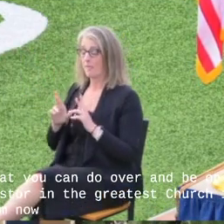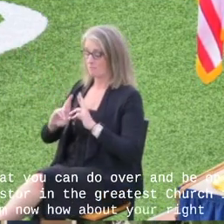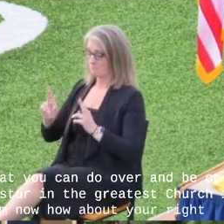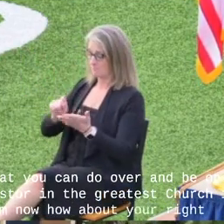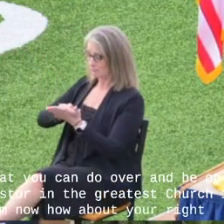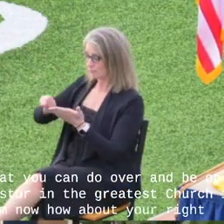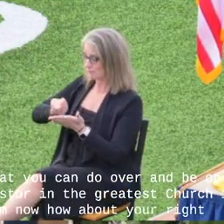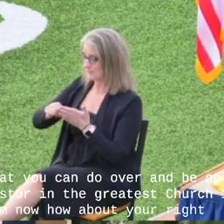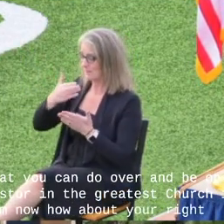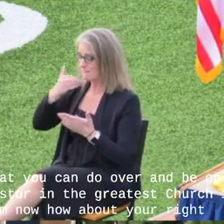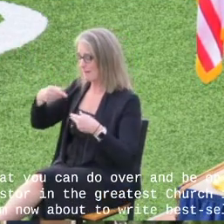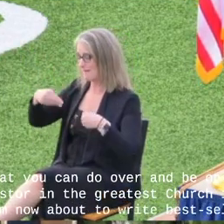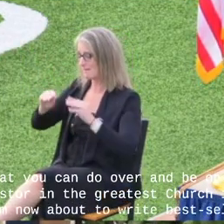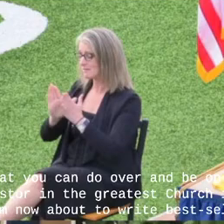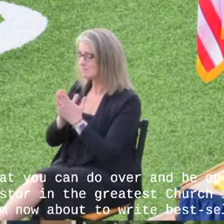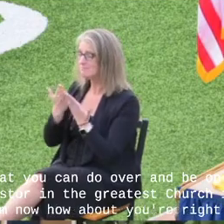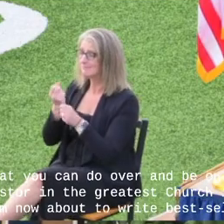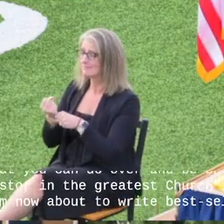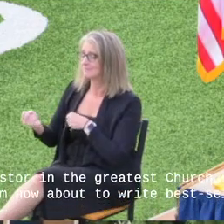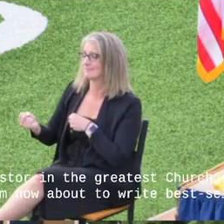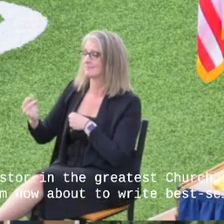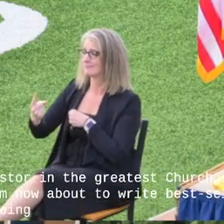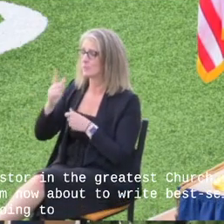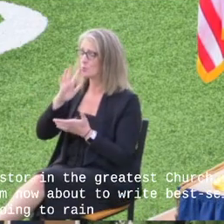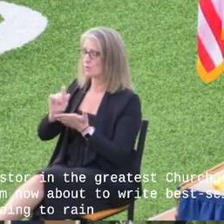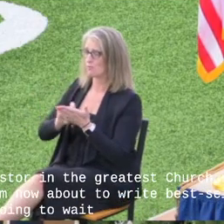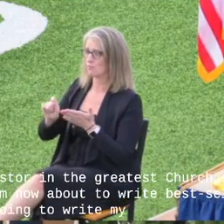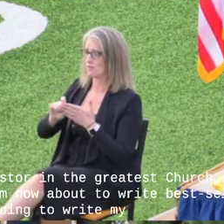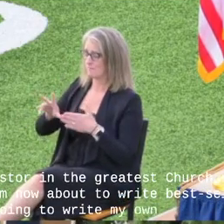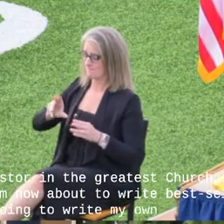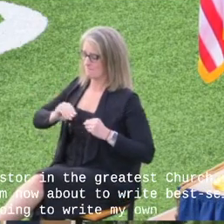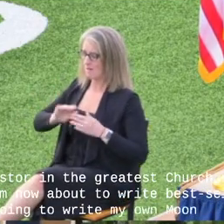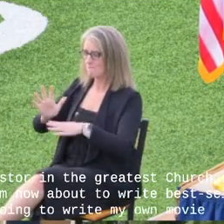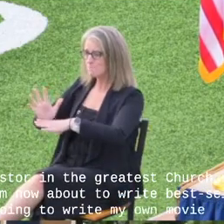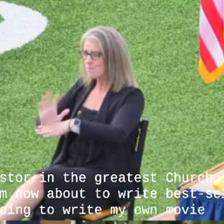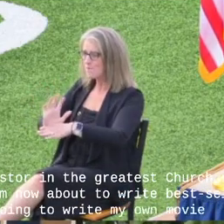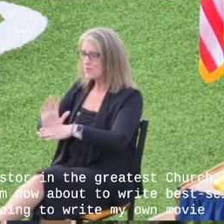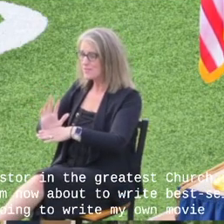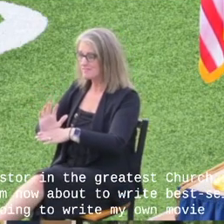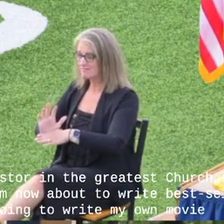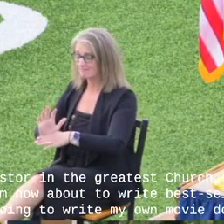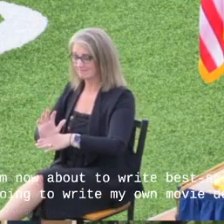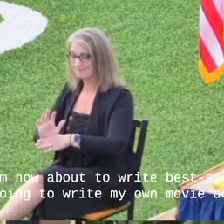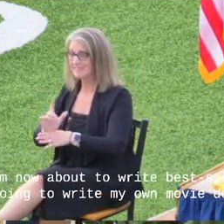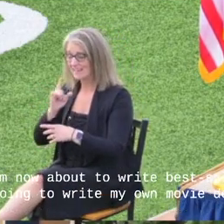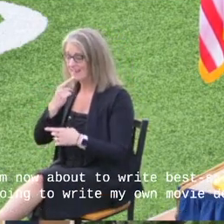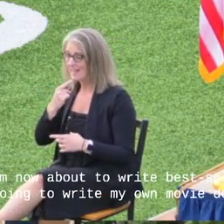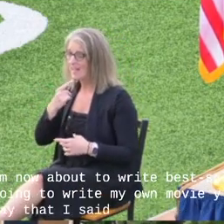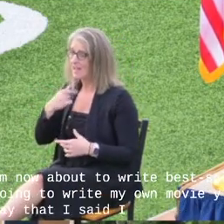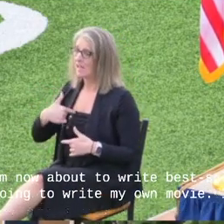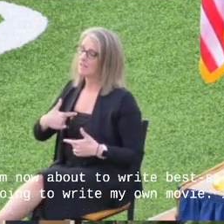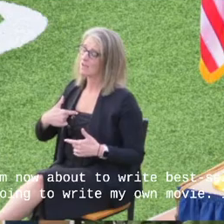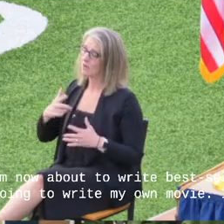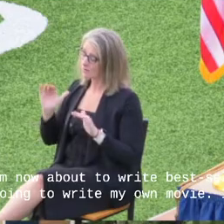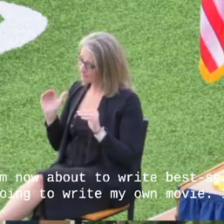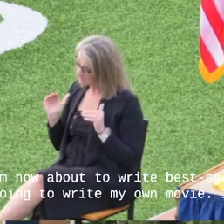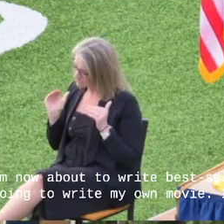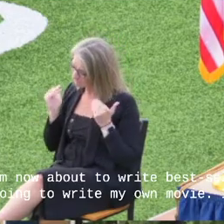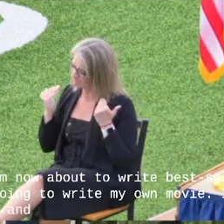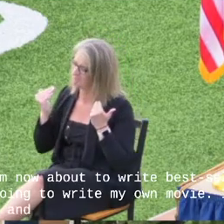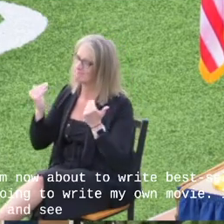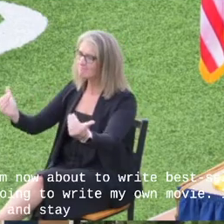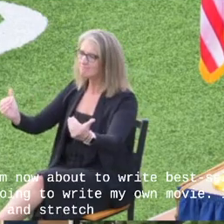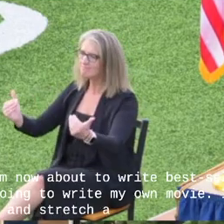write bestsellers. Next year, I'm going to write my own movie. Y'all ain't going to say anything. I said, I'm going to go